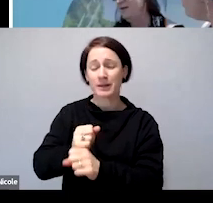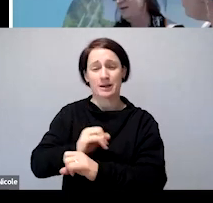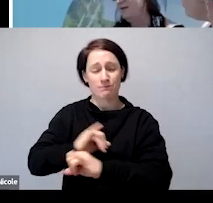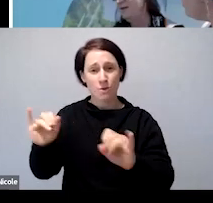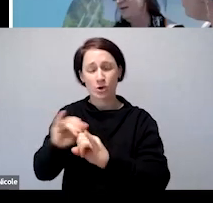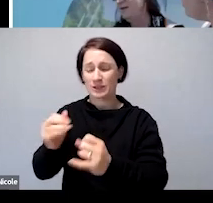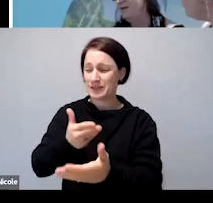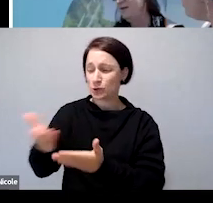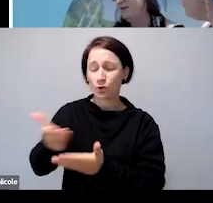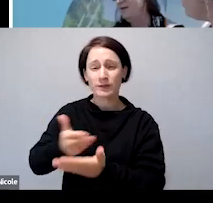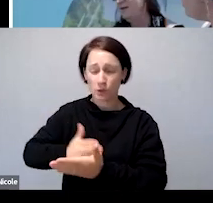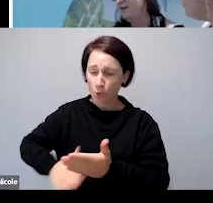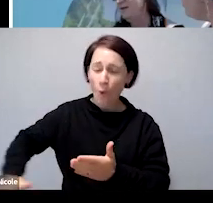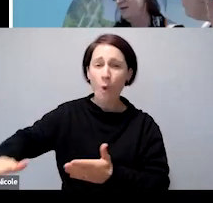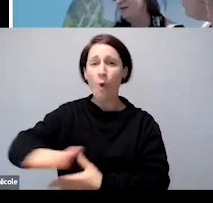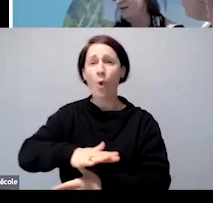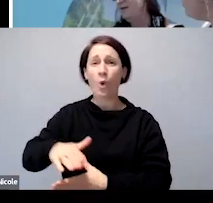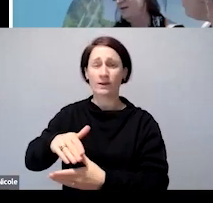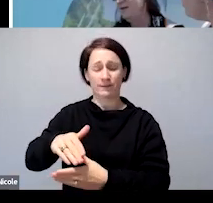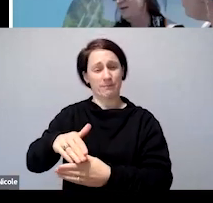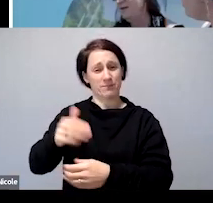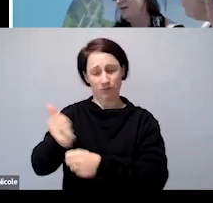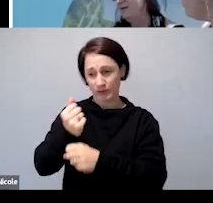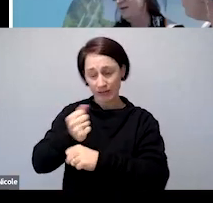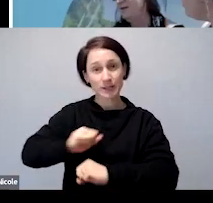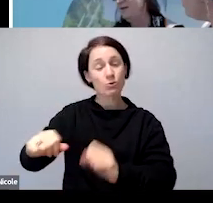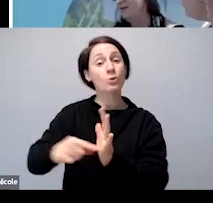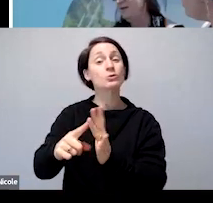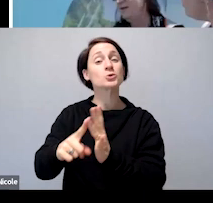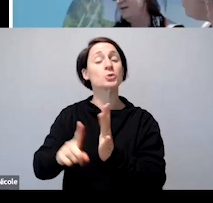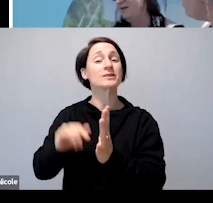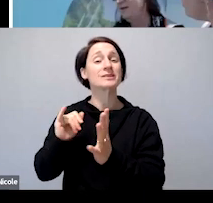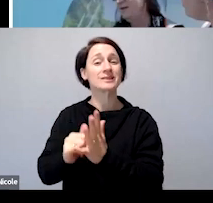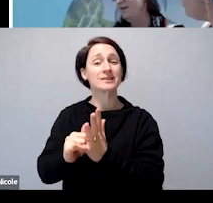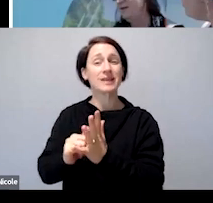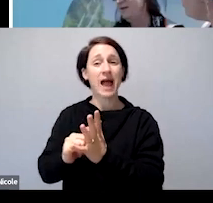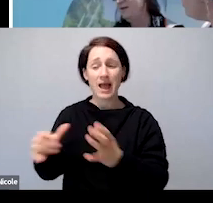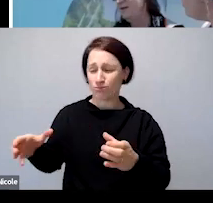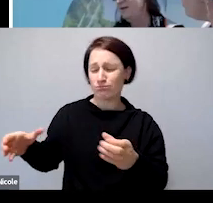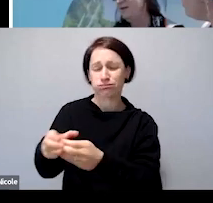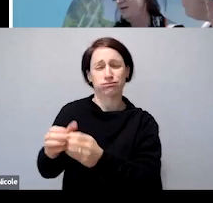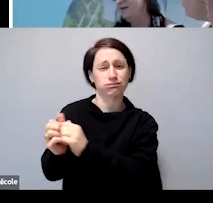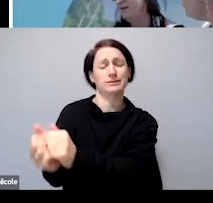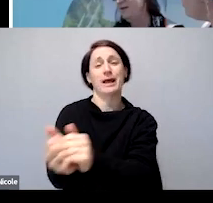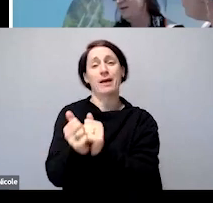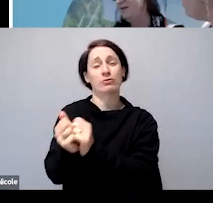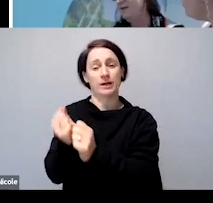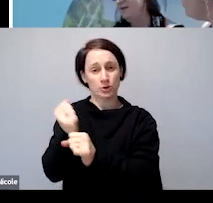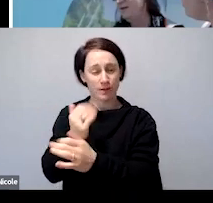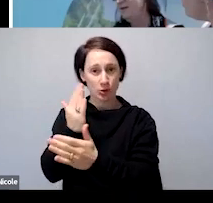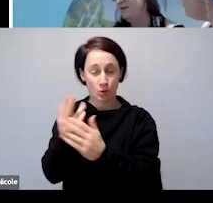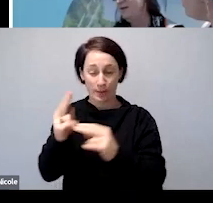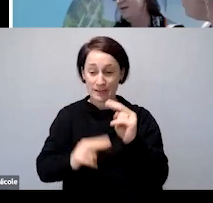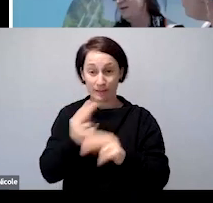the grassroots, have built tools that work for them and unified their opportunities to work together through tools that they can all